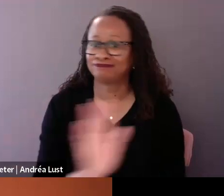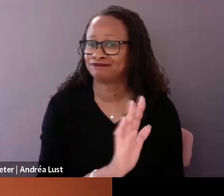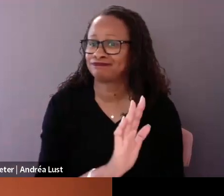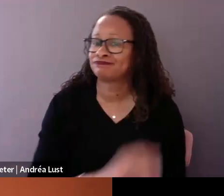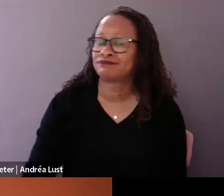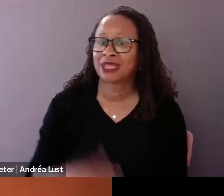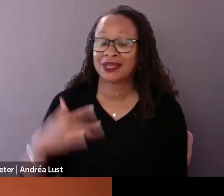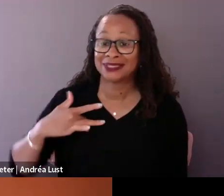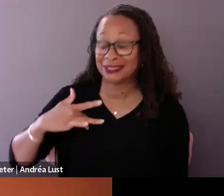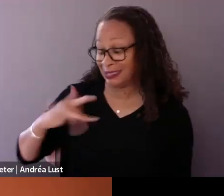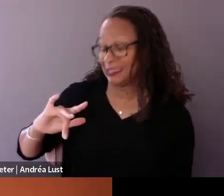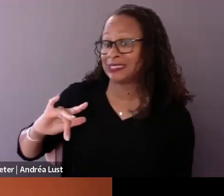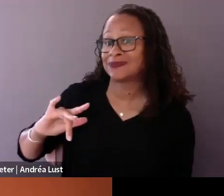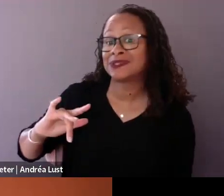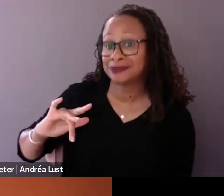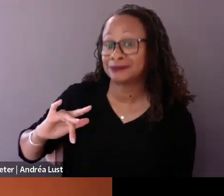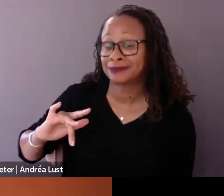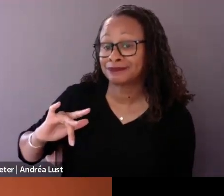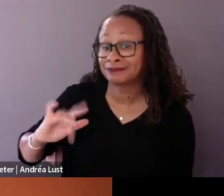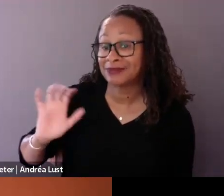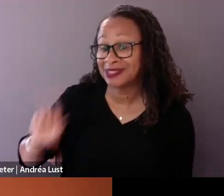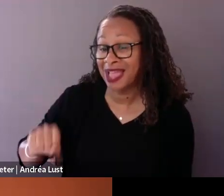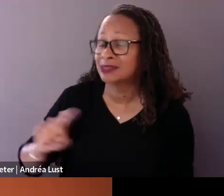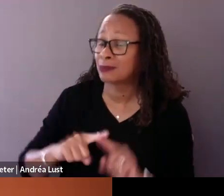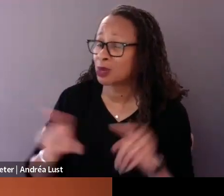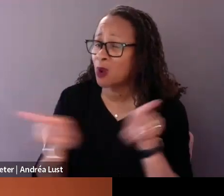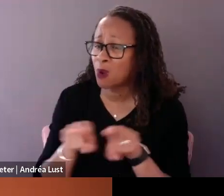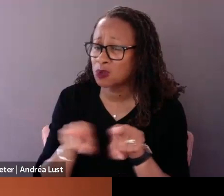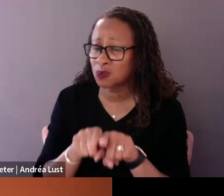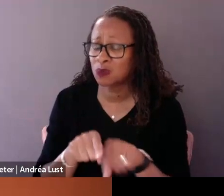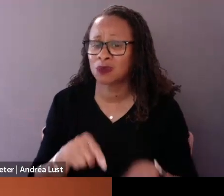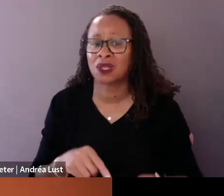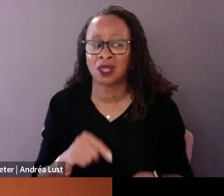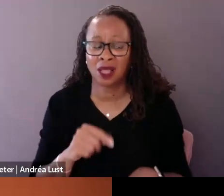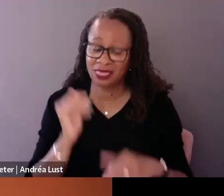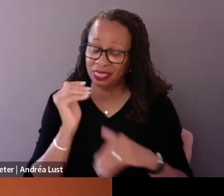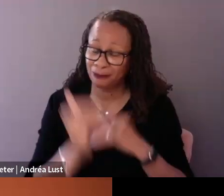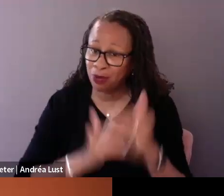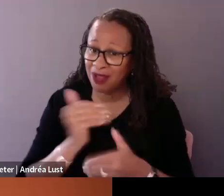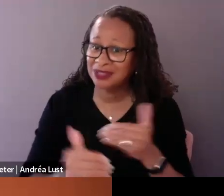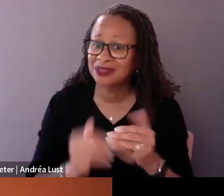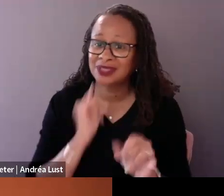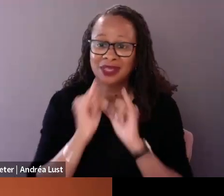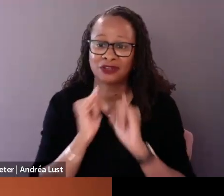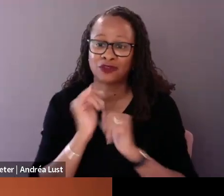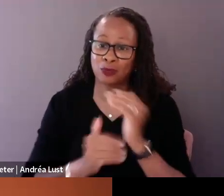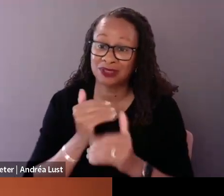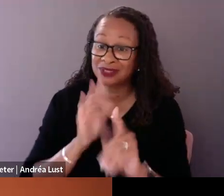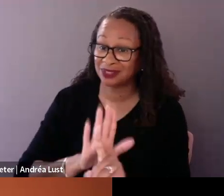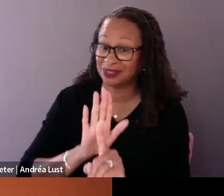the sensitivity in the eventual product, but the process, the interview process, you